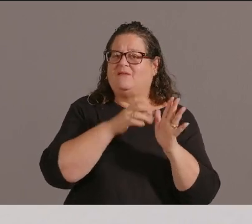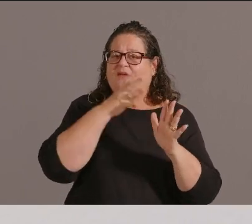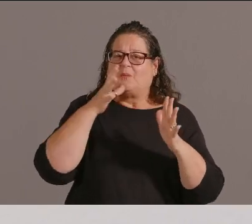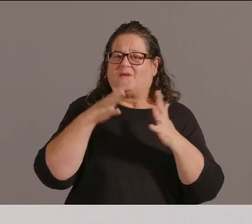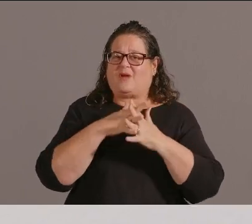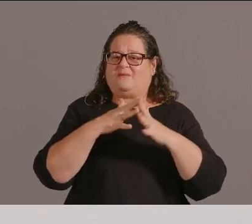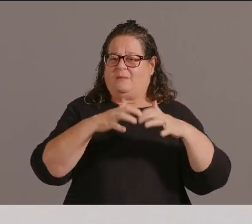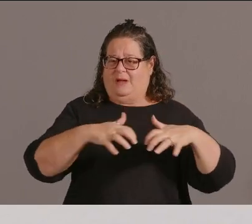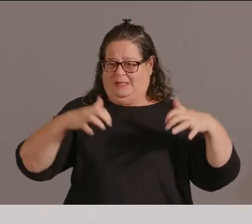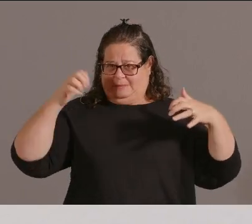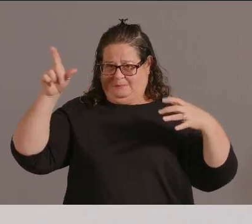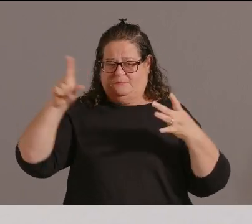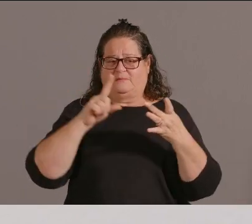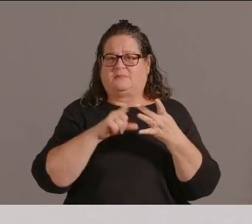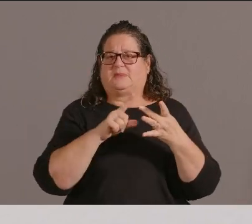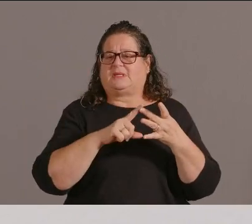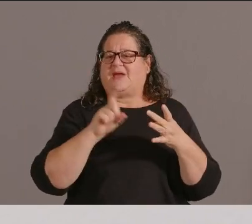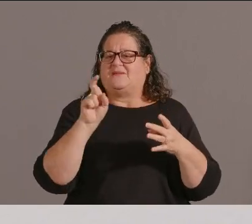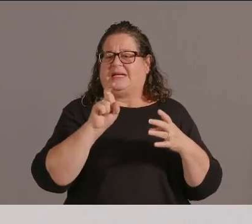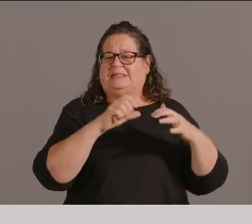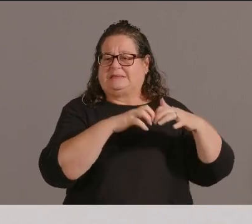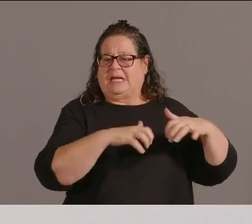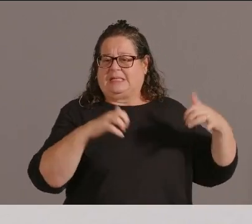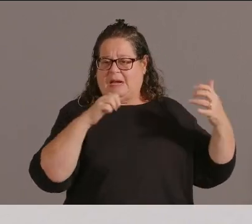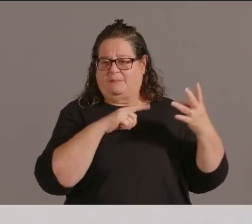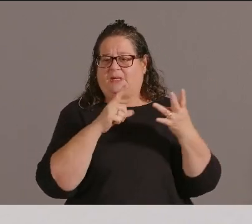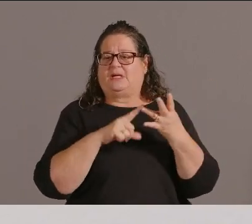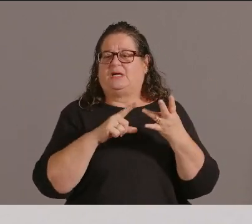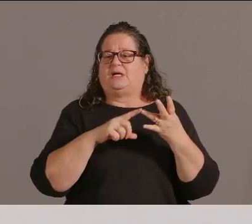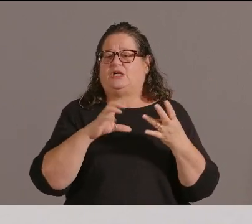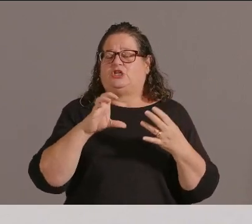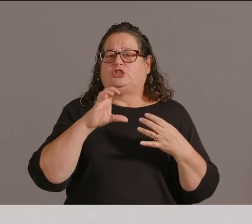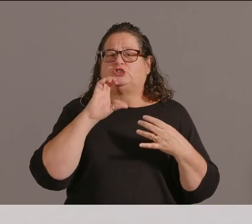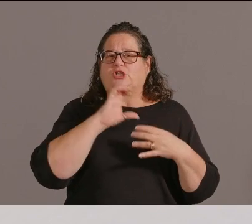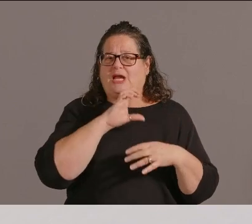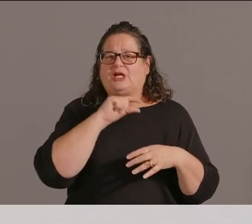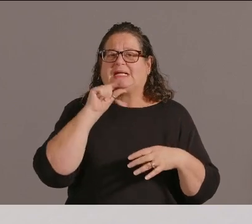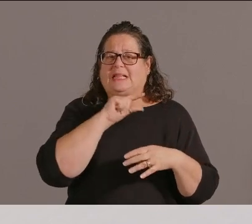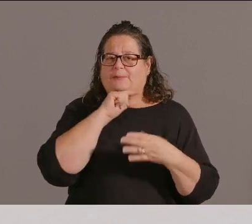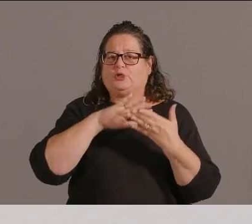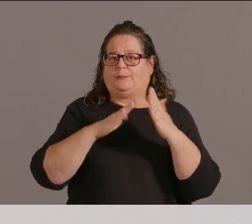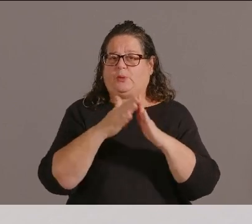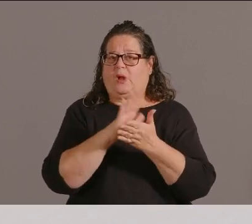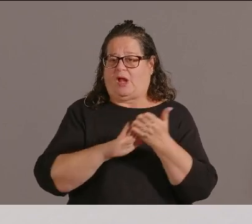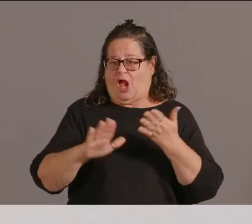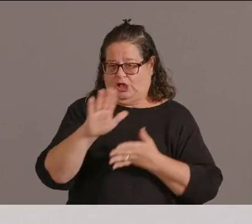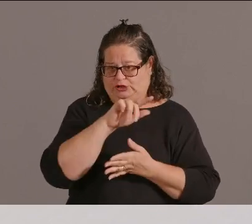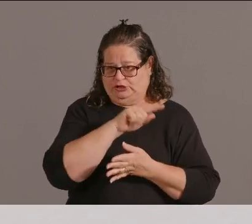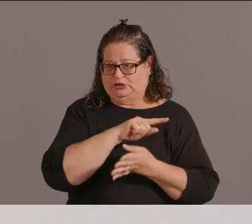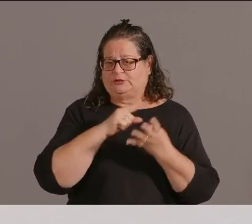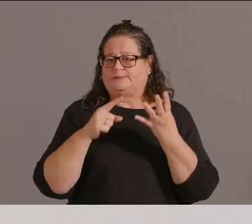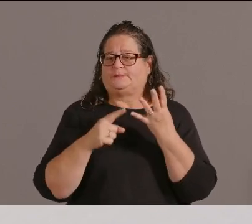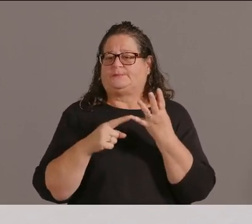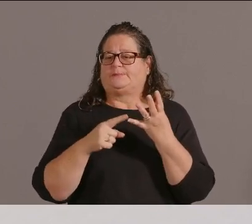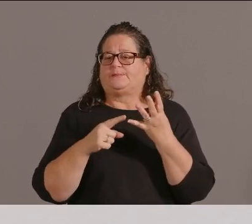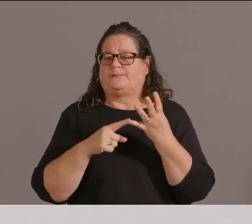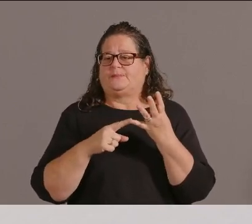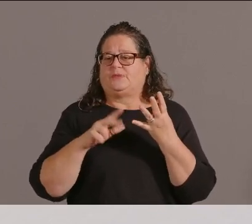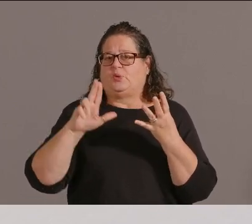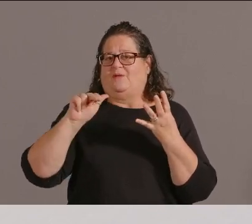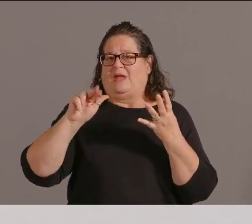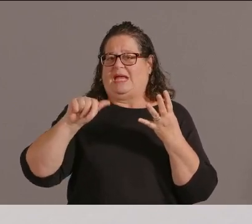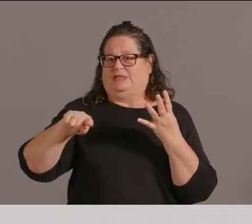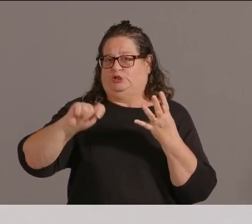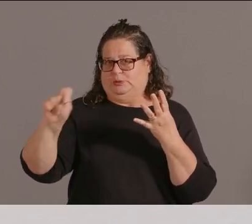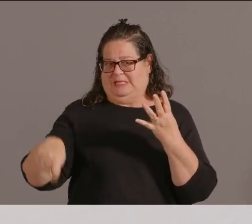College site, which just transitioned last week, and the University of Arizona site down in Tucson. So those are the ones that we